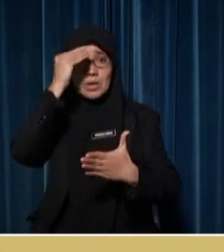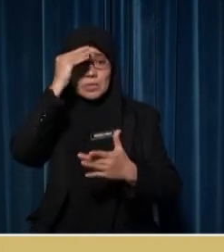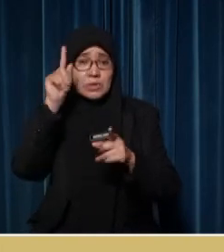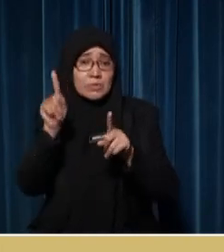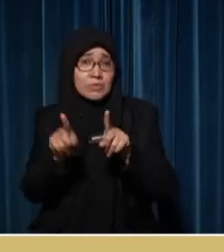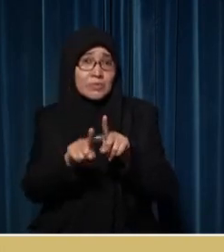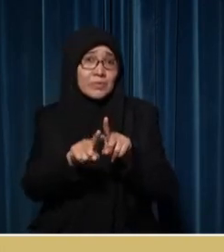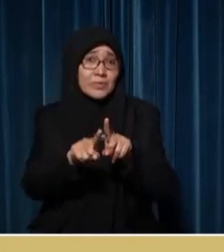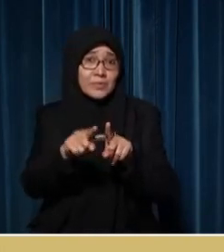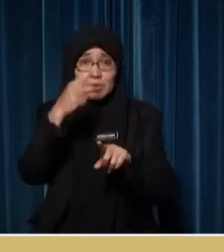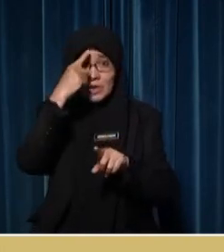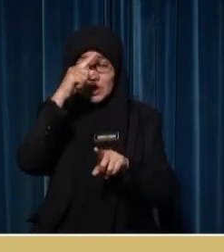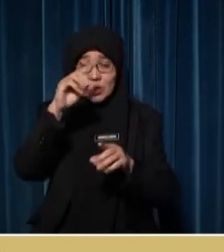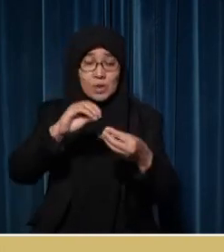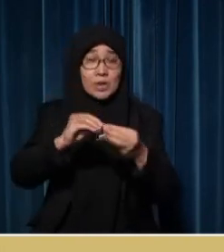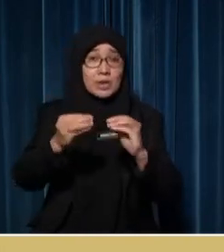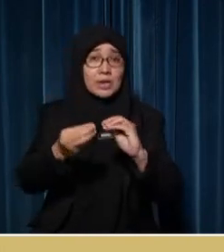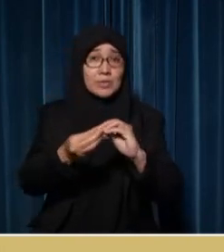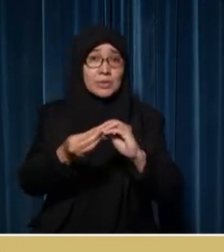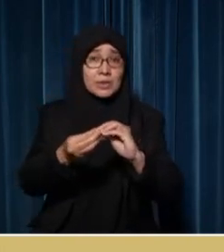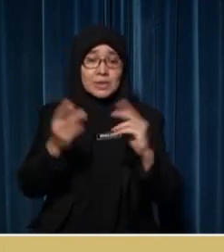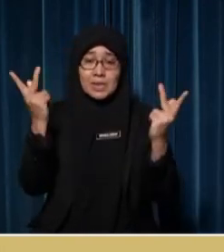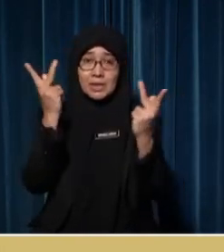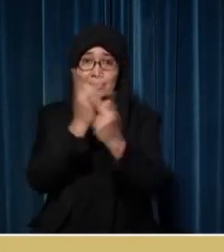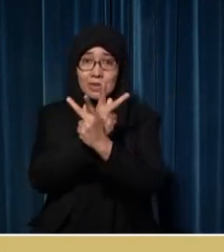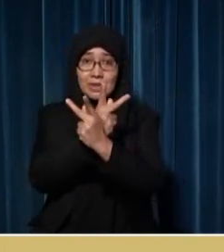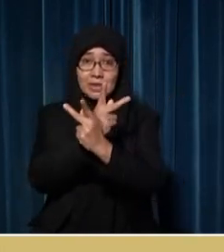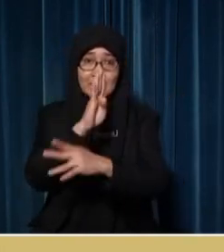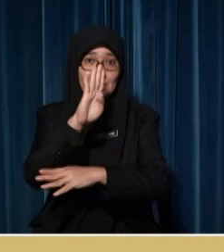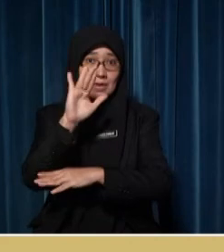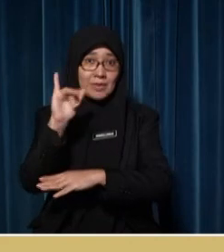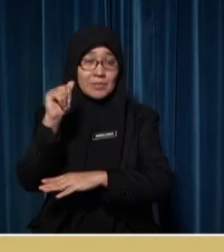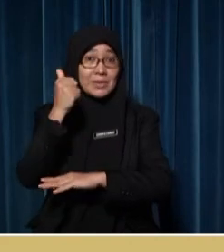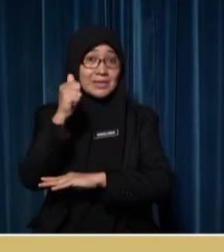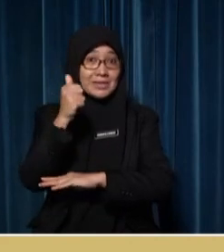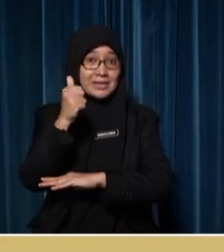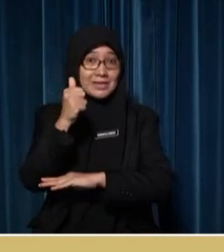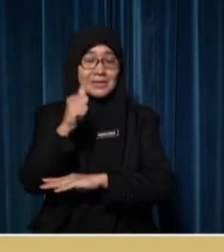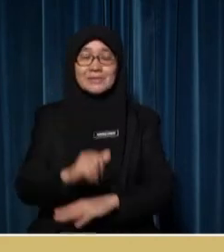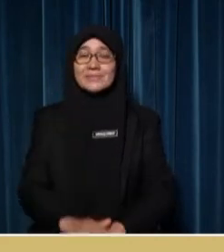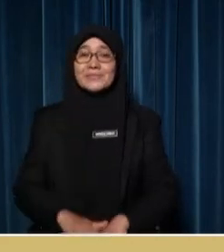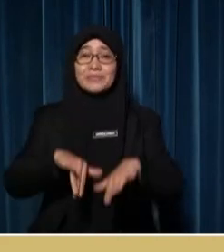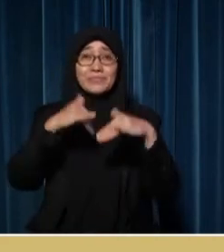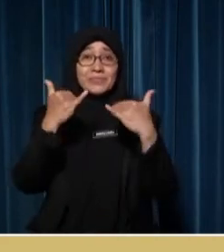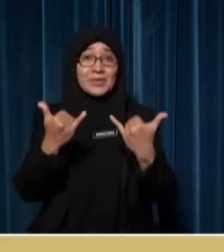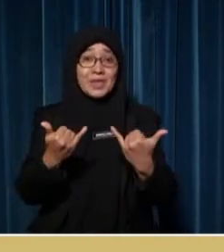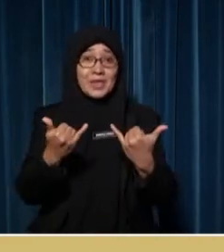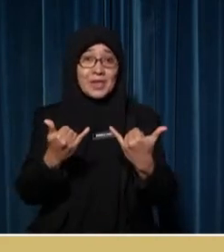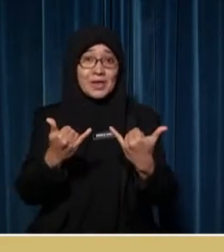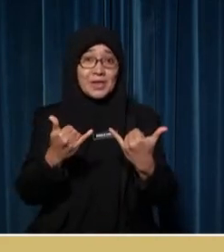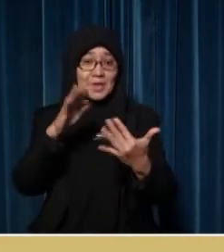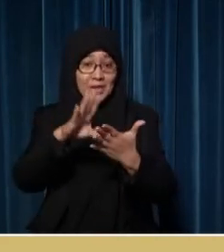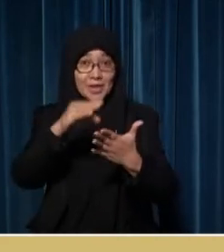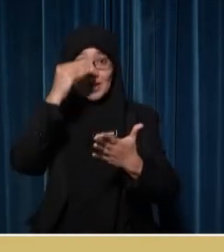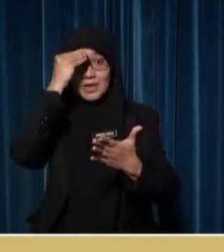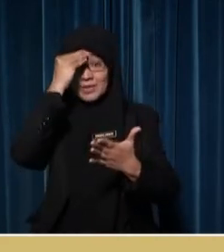for any whole numbers multiplied by 10. Now let's learn another